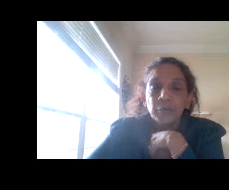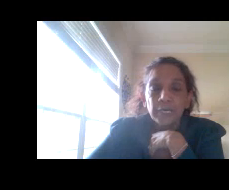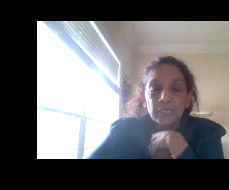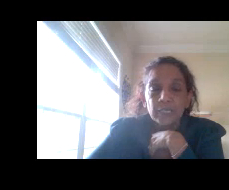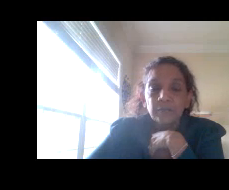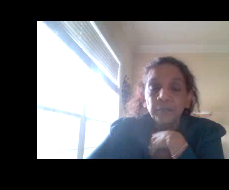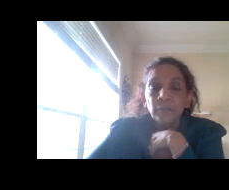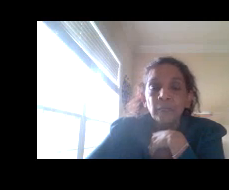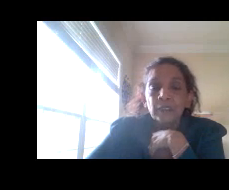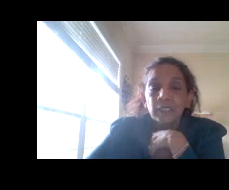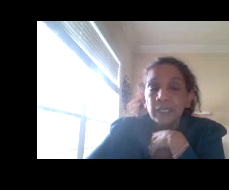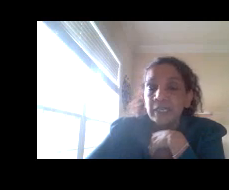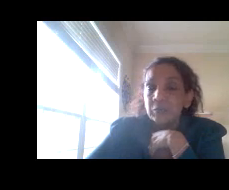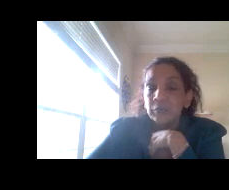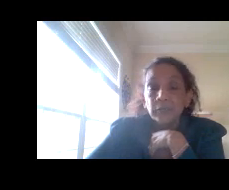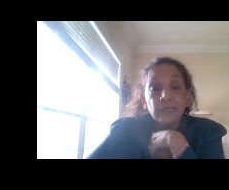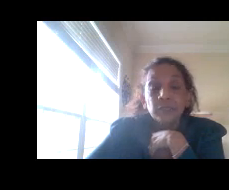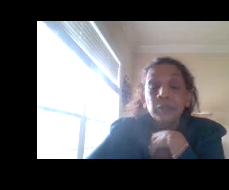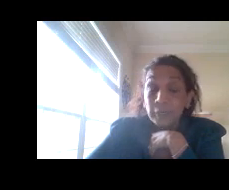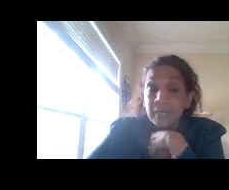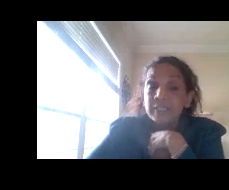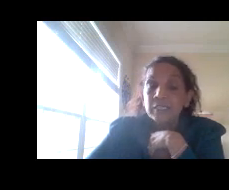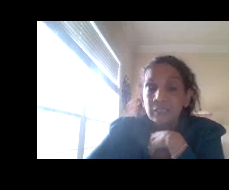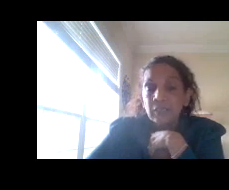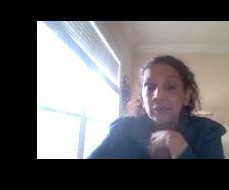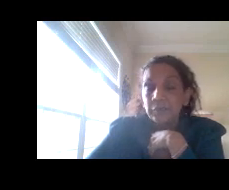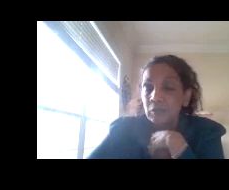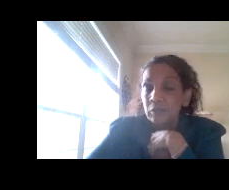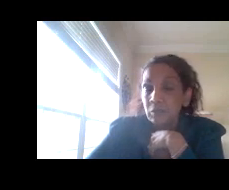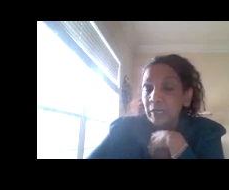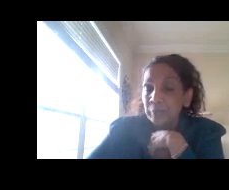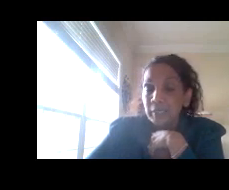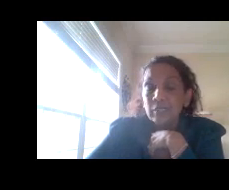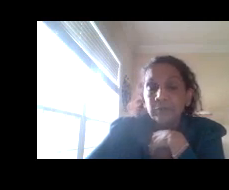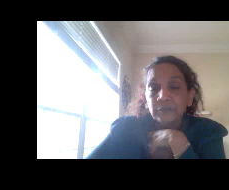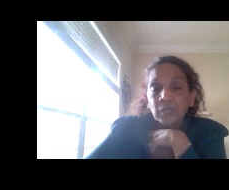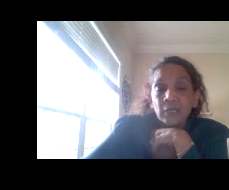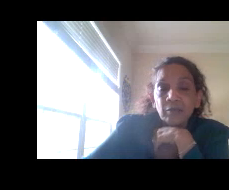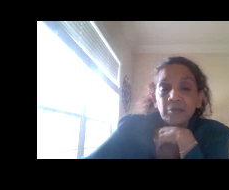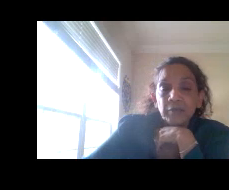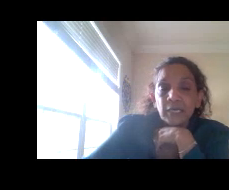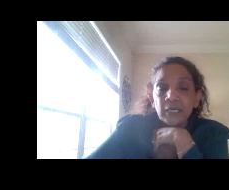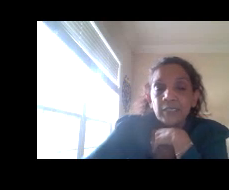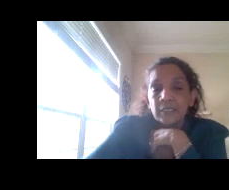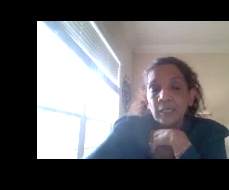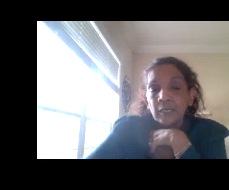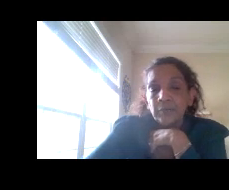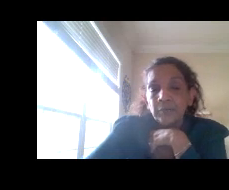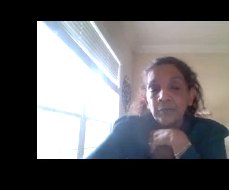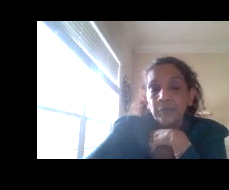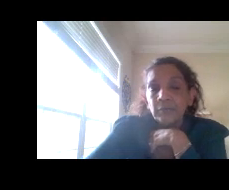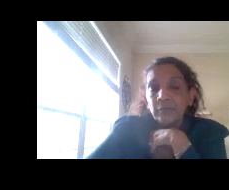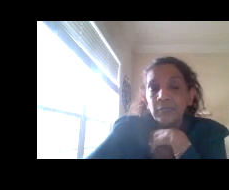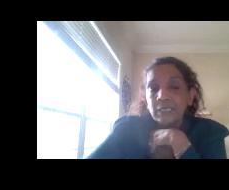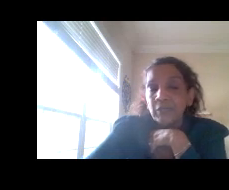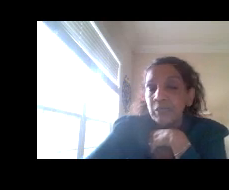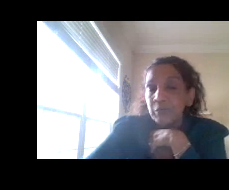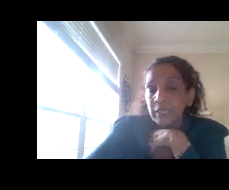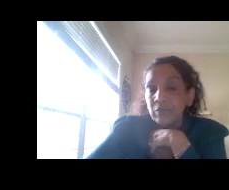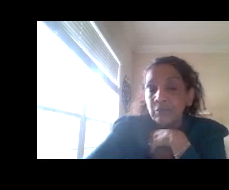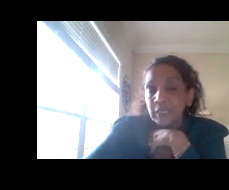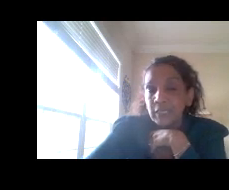high importance, they get scrutinized quite a bit. because